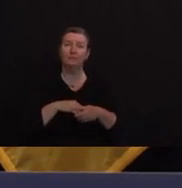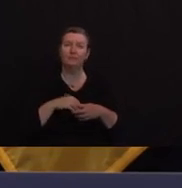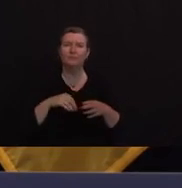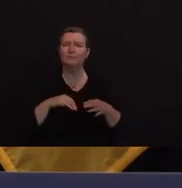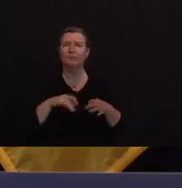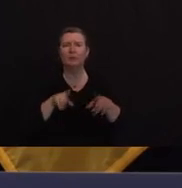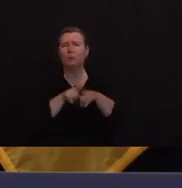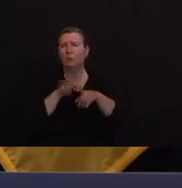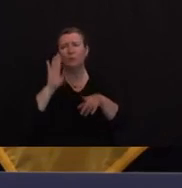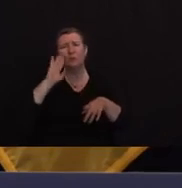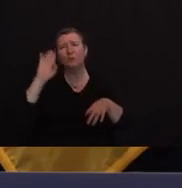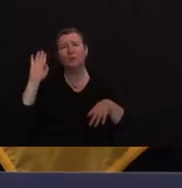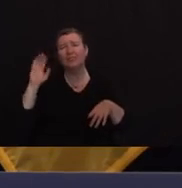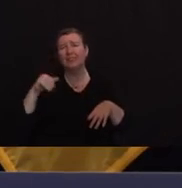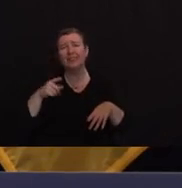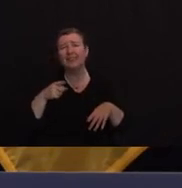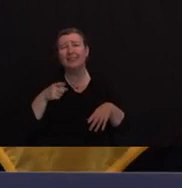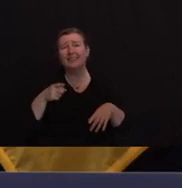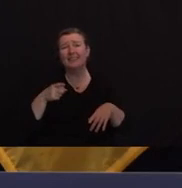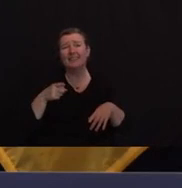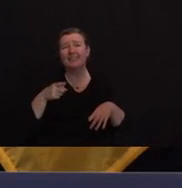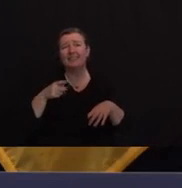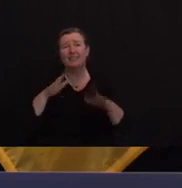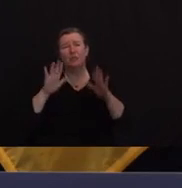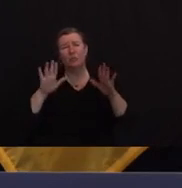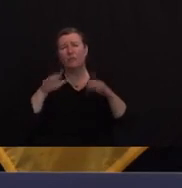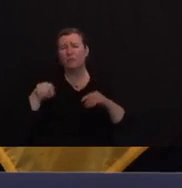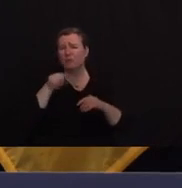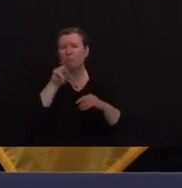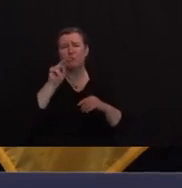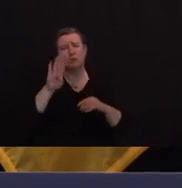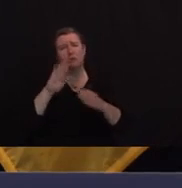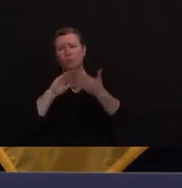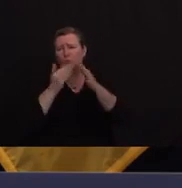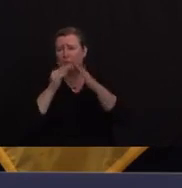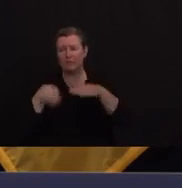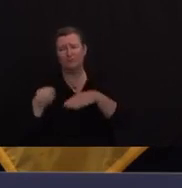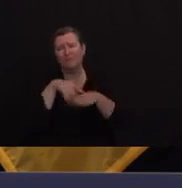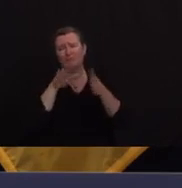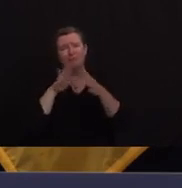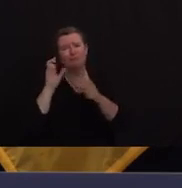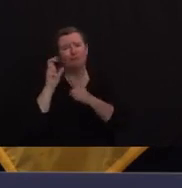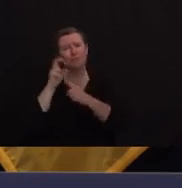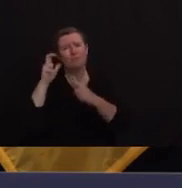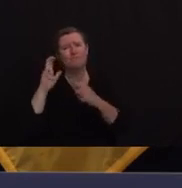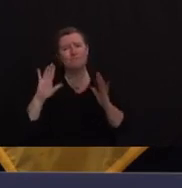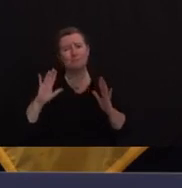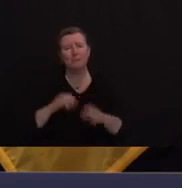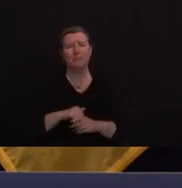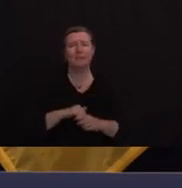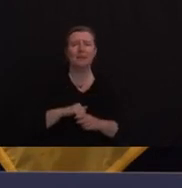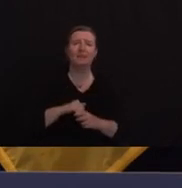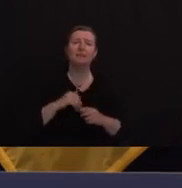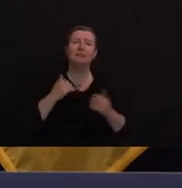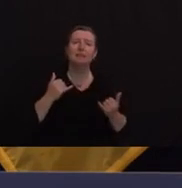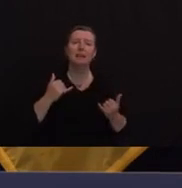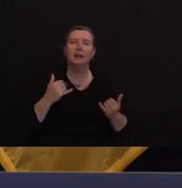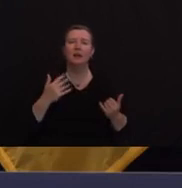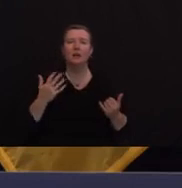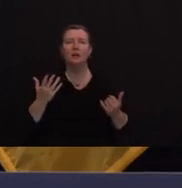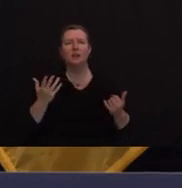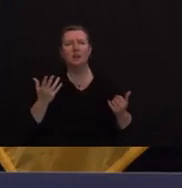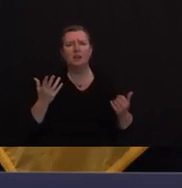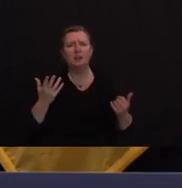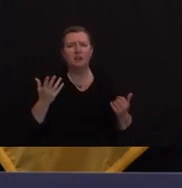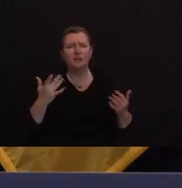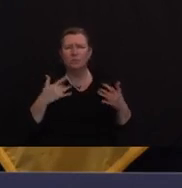as good as it gets. They know what they're doing there. But Paramount, any observation on the UEZ question? We'll follow up with you and get you the